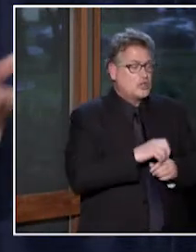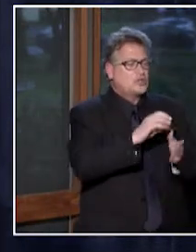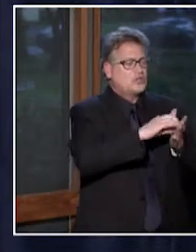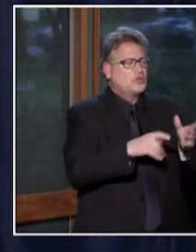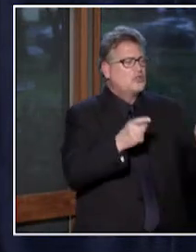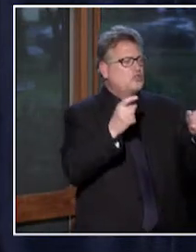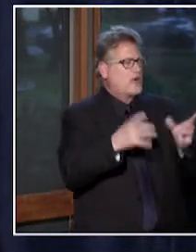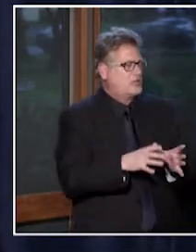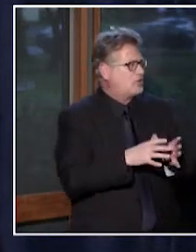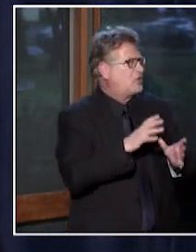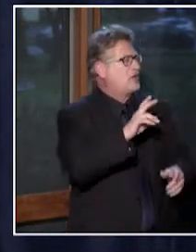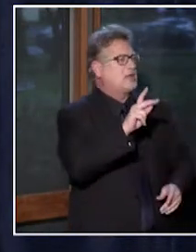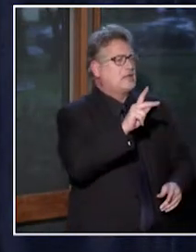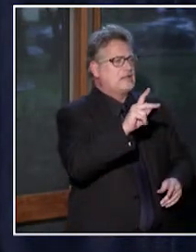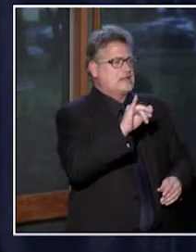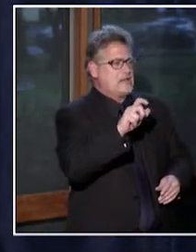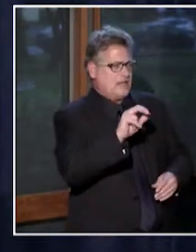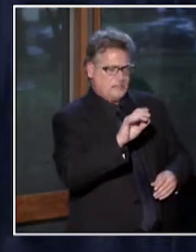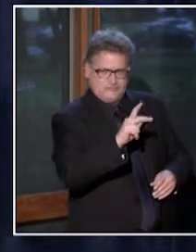director, Kien.